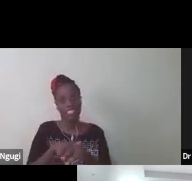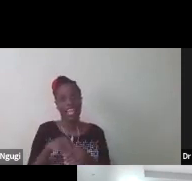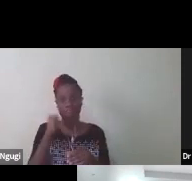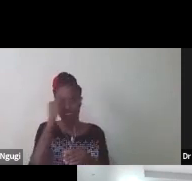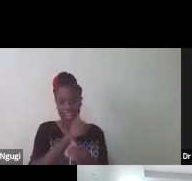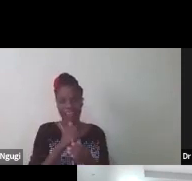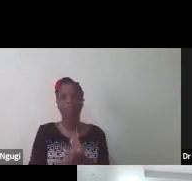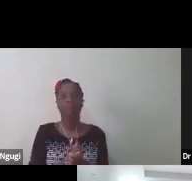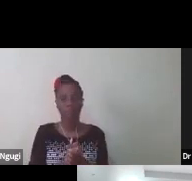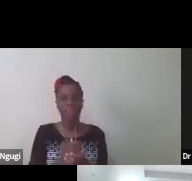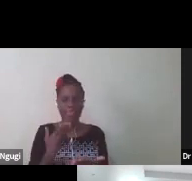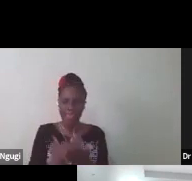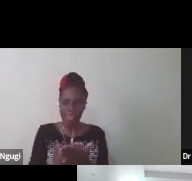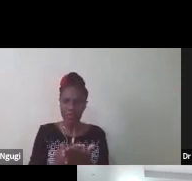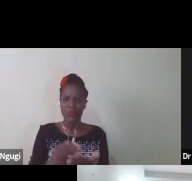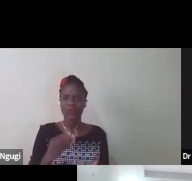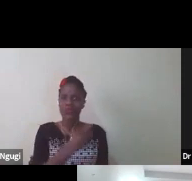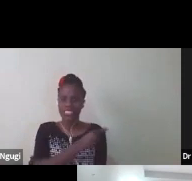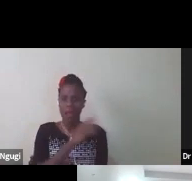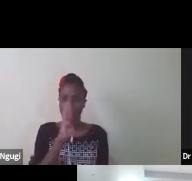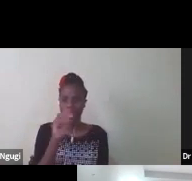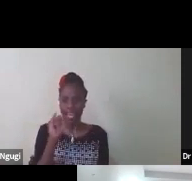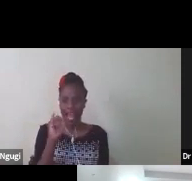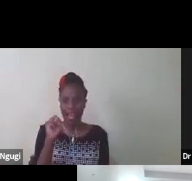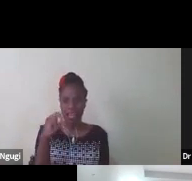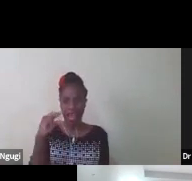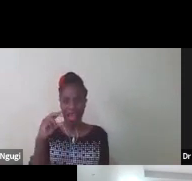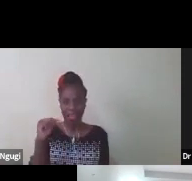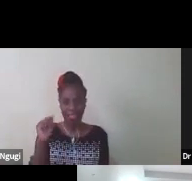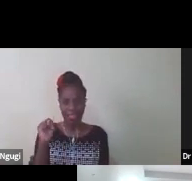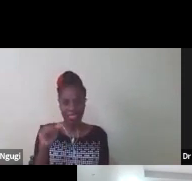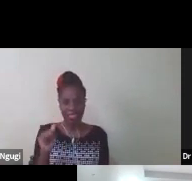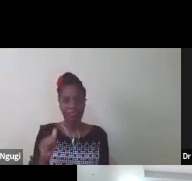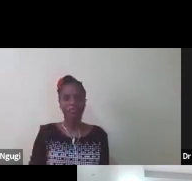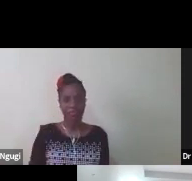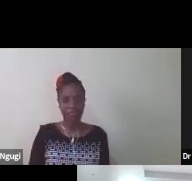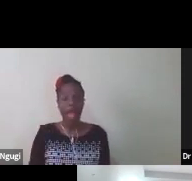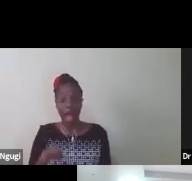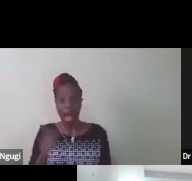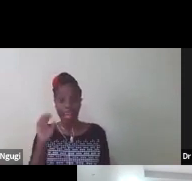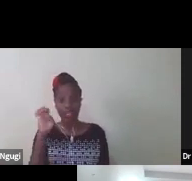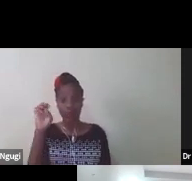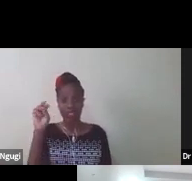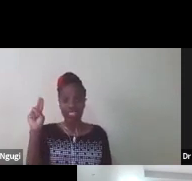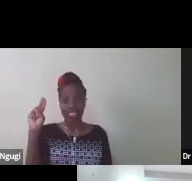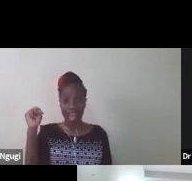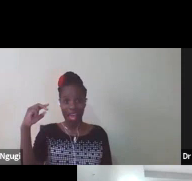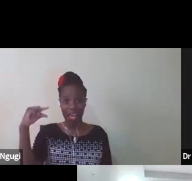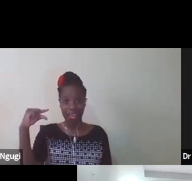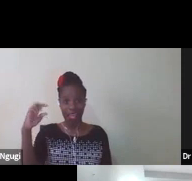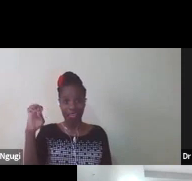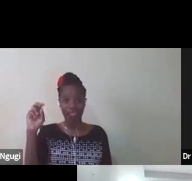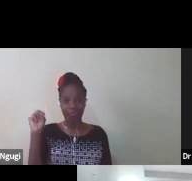Thank you very much, Dr. Baingana. The questions are still coming in. I've got Eugenia. I'm not sure